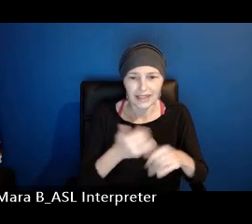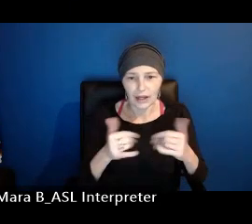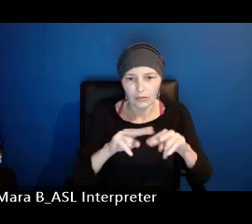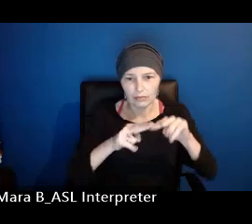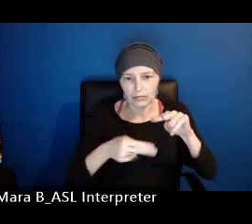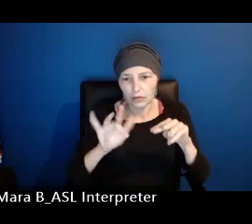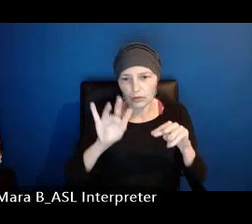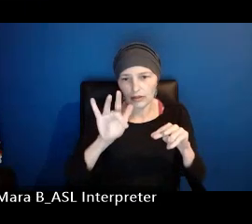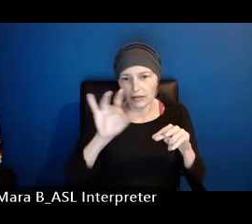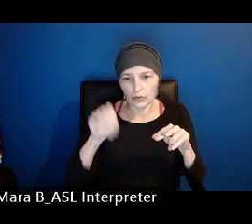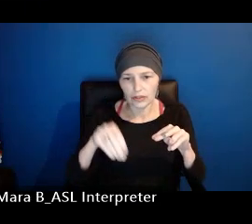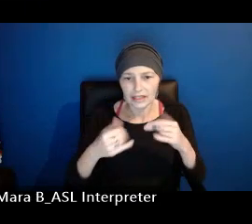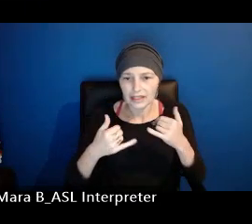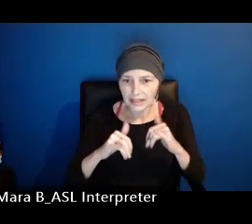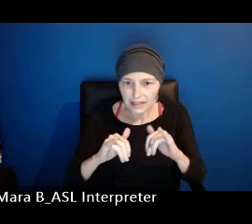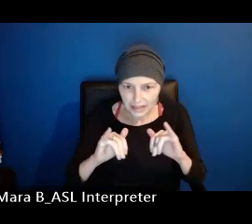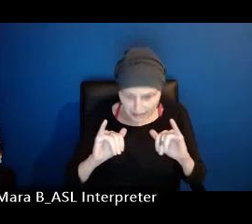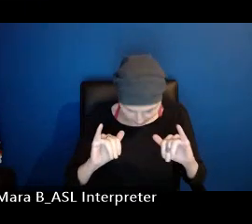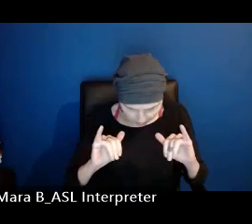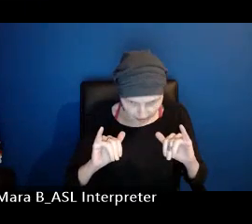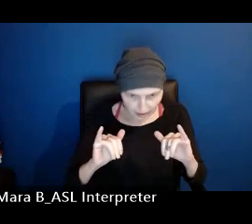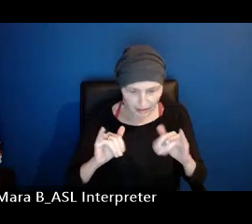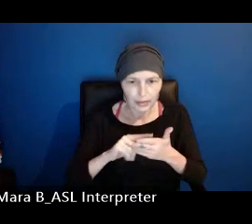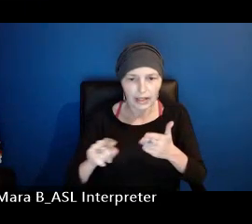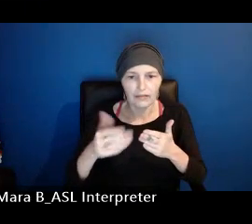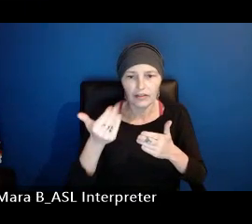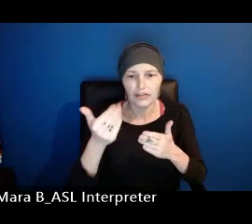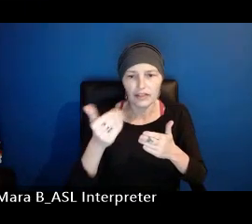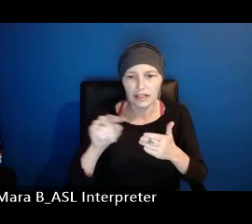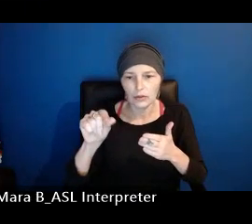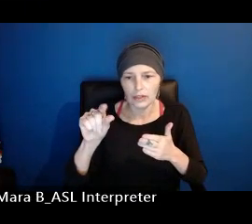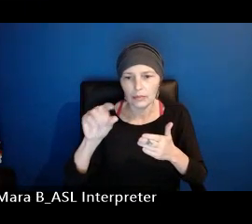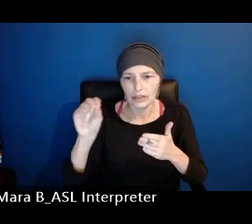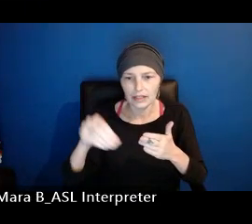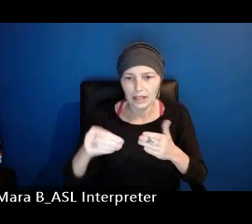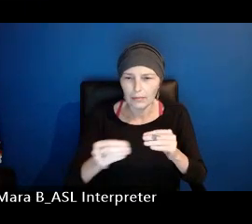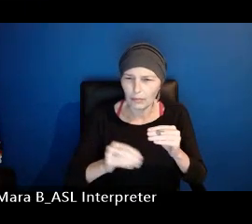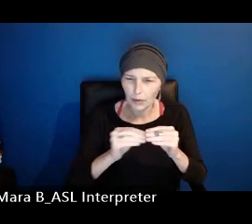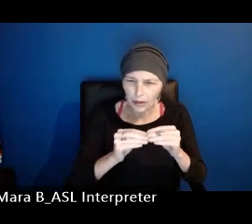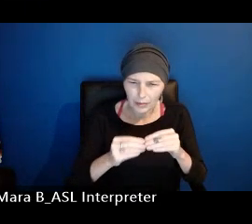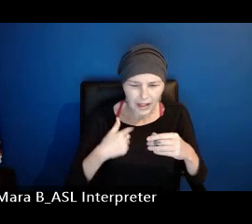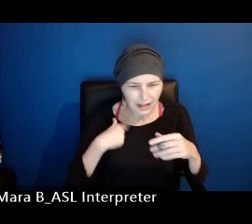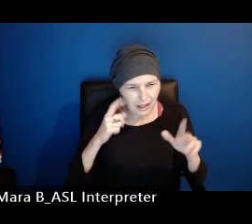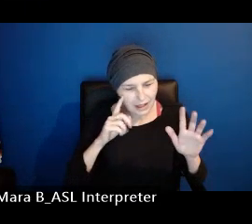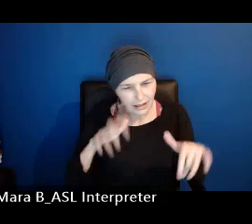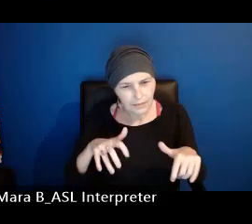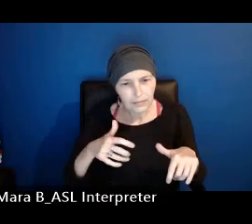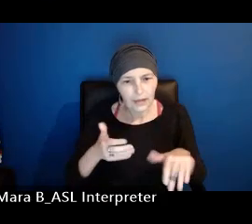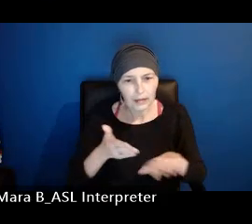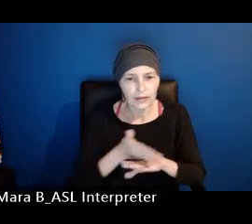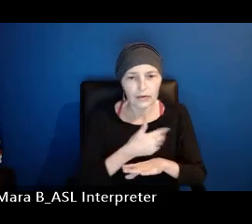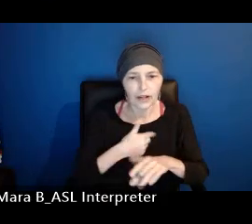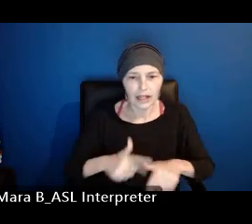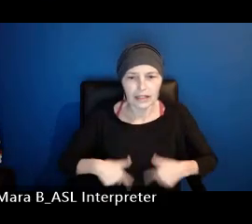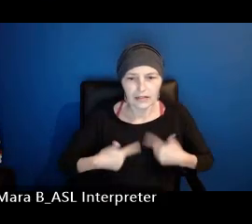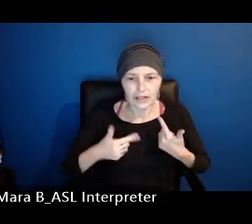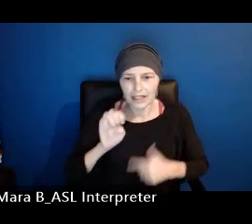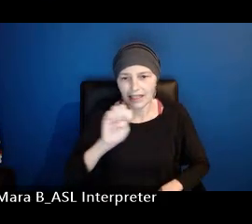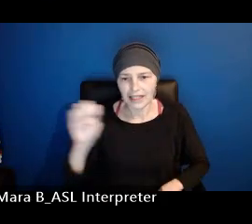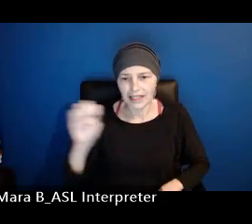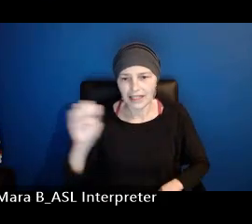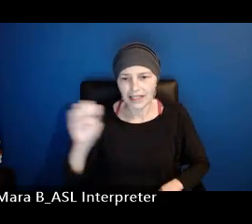paying 15 or 20% more. And it's just incredible. I used to live on the East Coast. And when